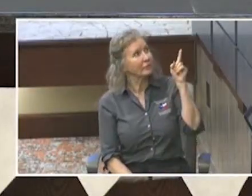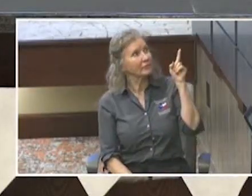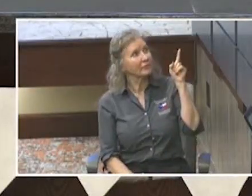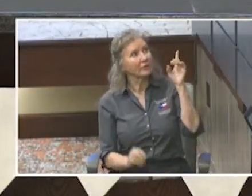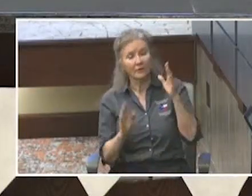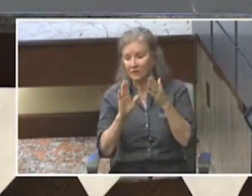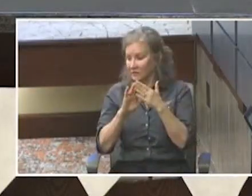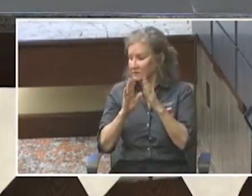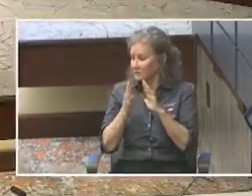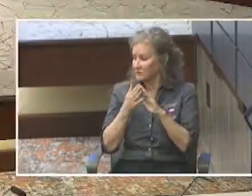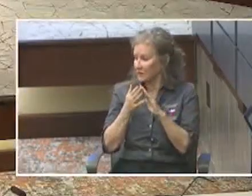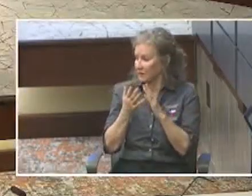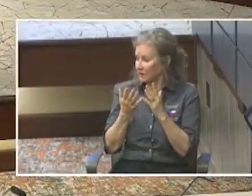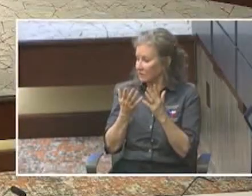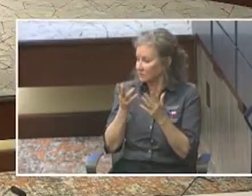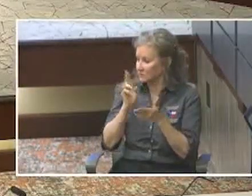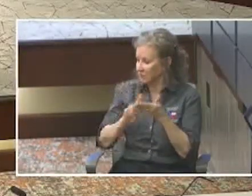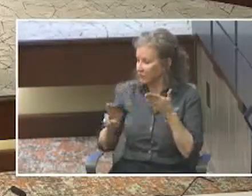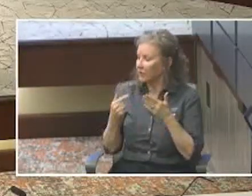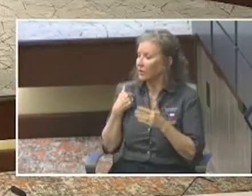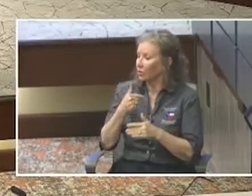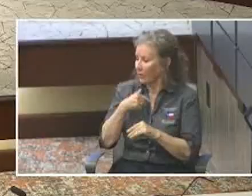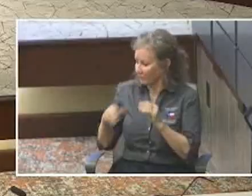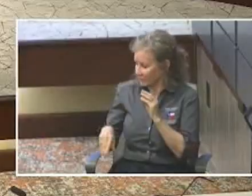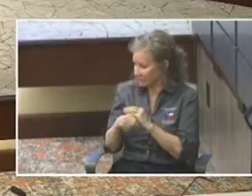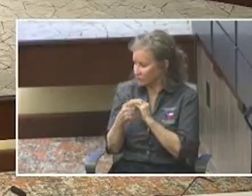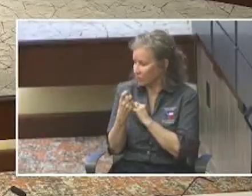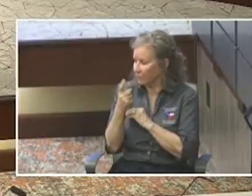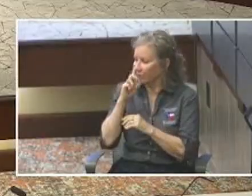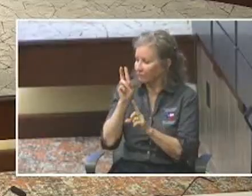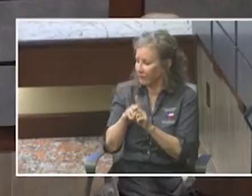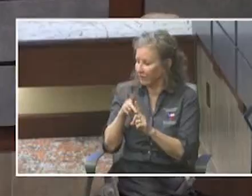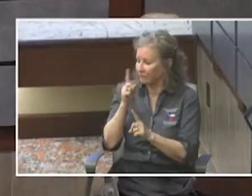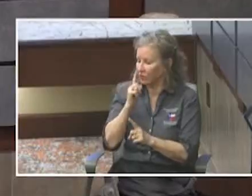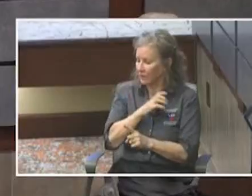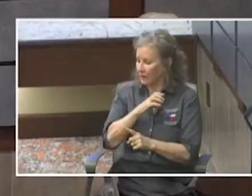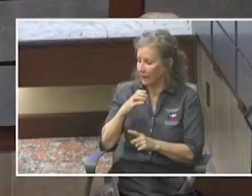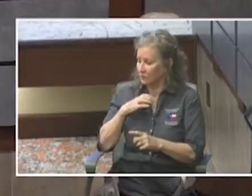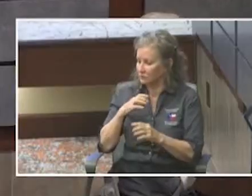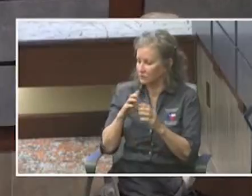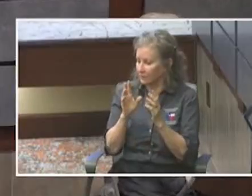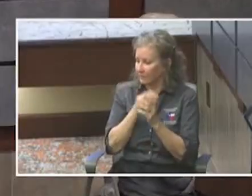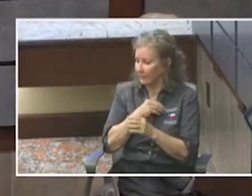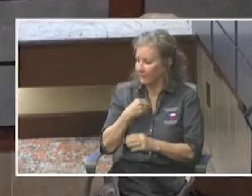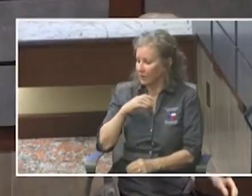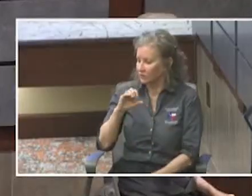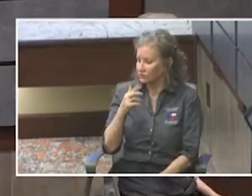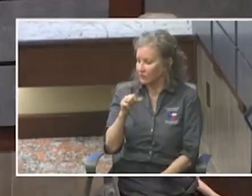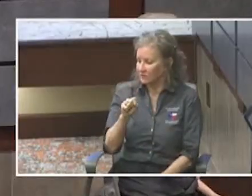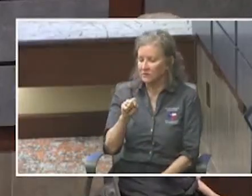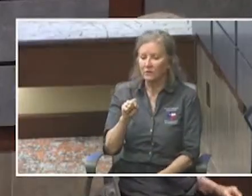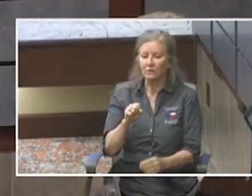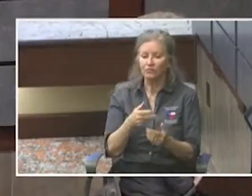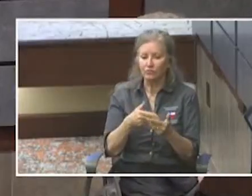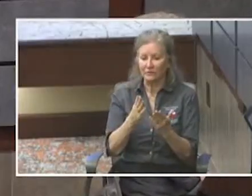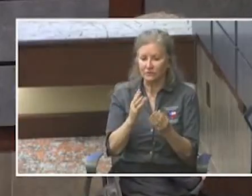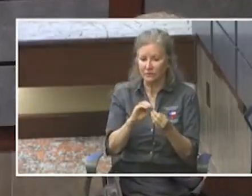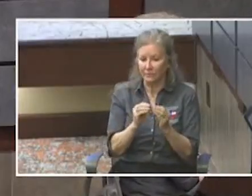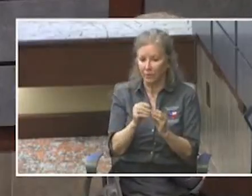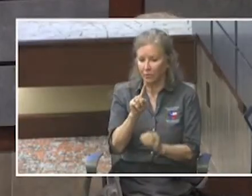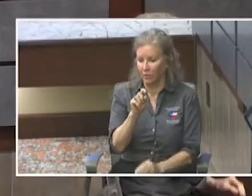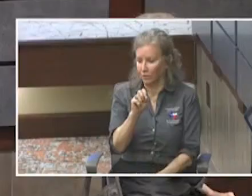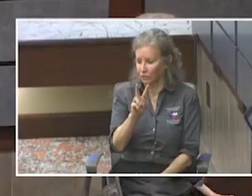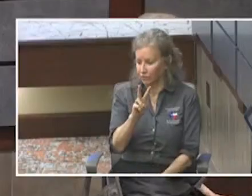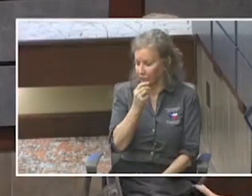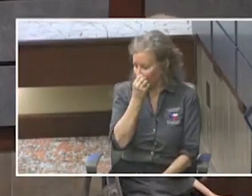an additional ASI that was filed for Councilmember Chase. It will be Resolution 102. Resolution 102,